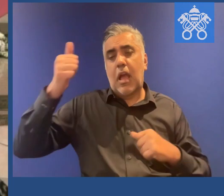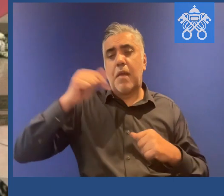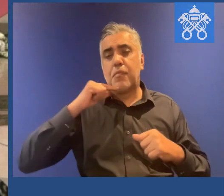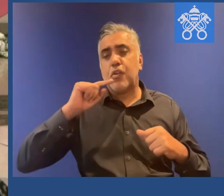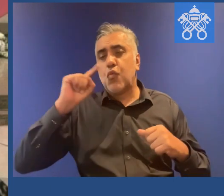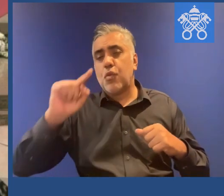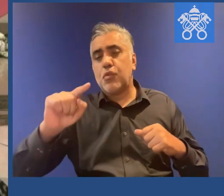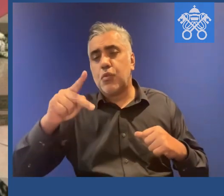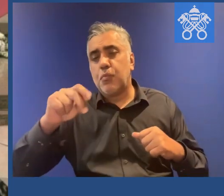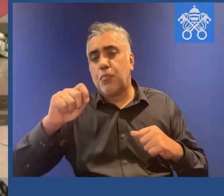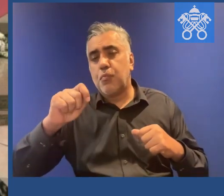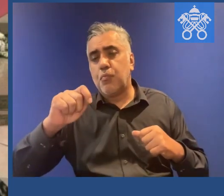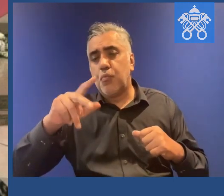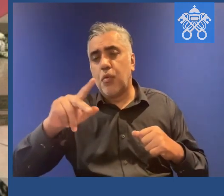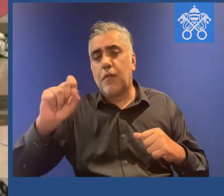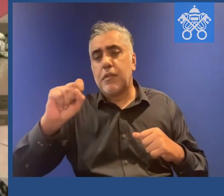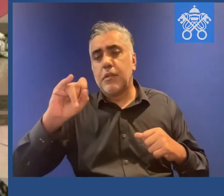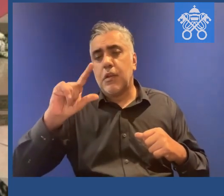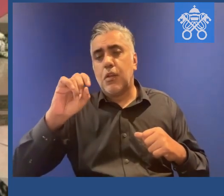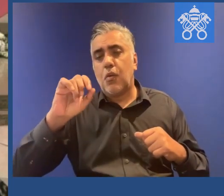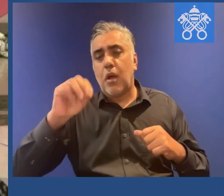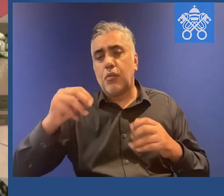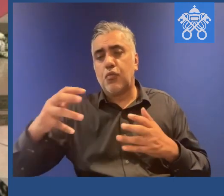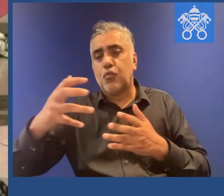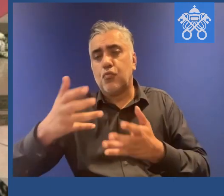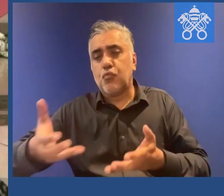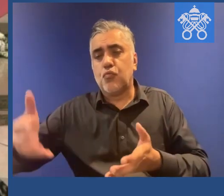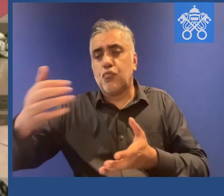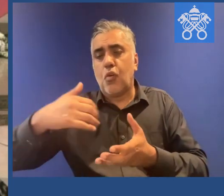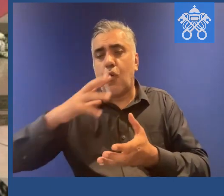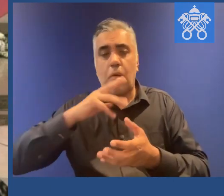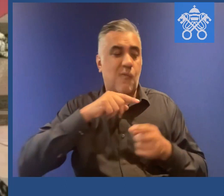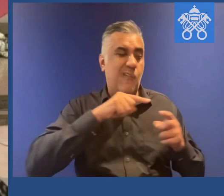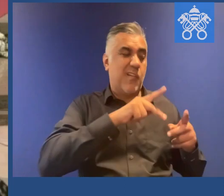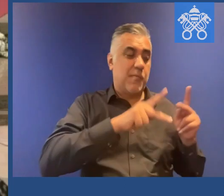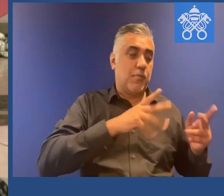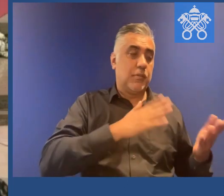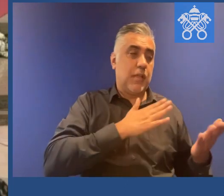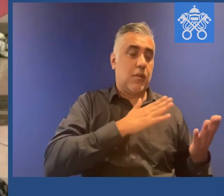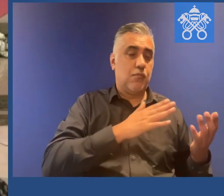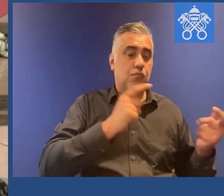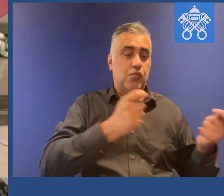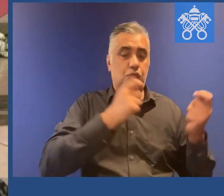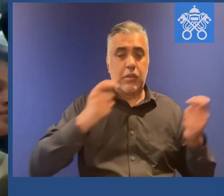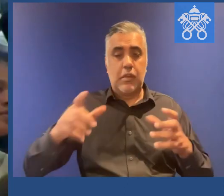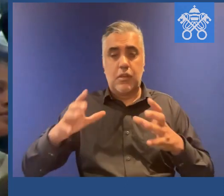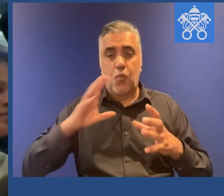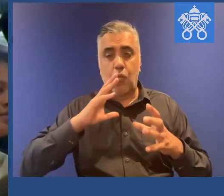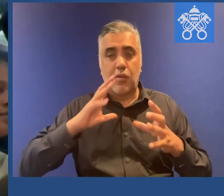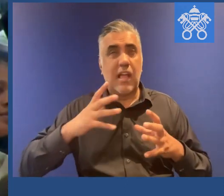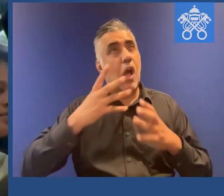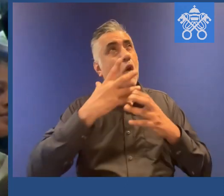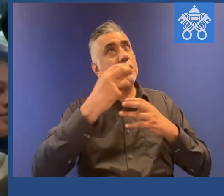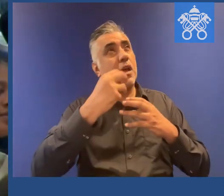to the pool of Siloam to draw water while the people sang and rejoiced. He then poured out the water outside the walls